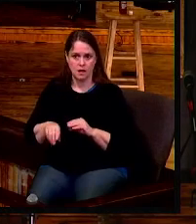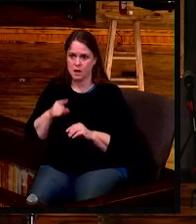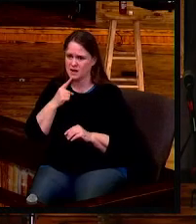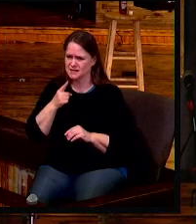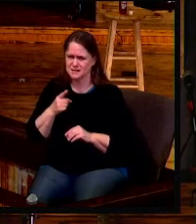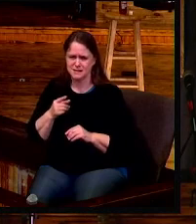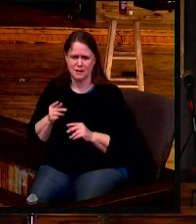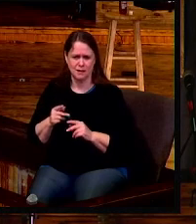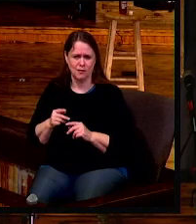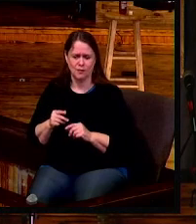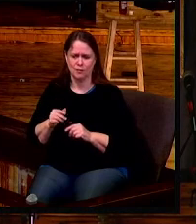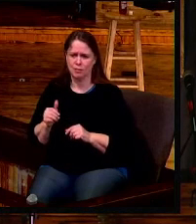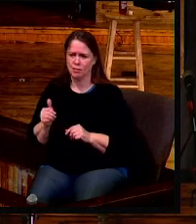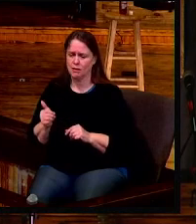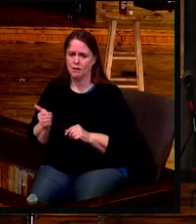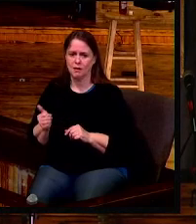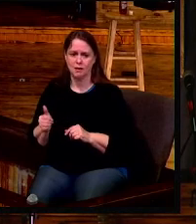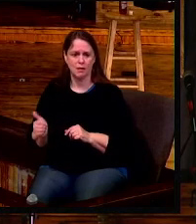a two-person world.